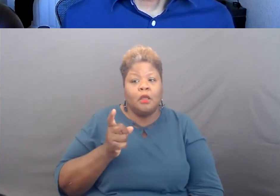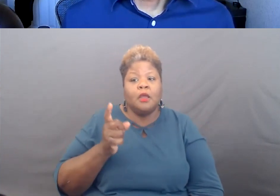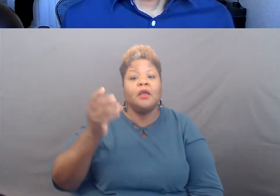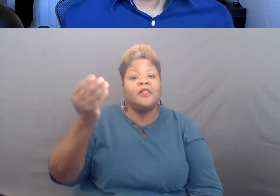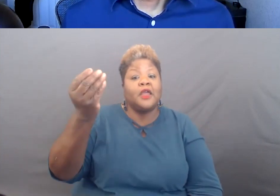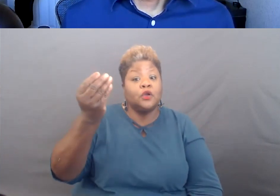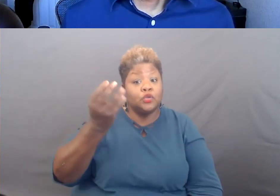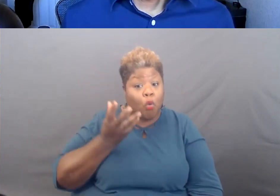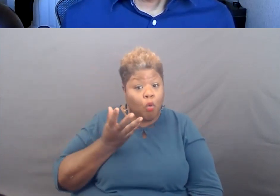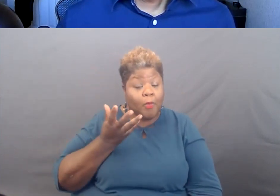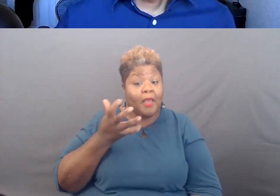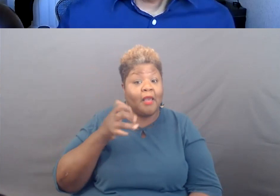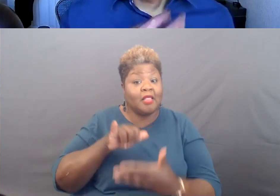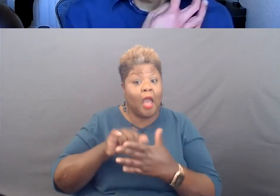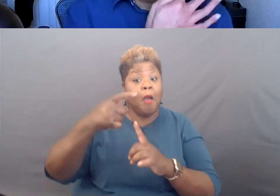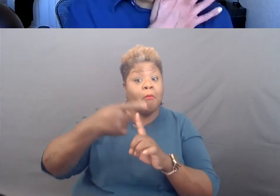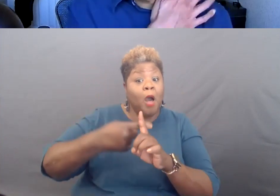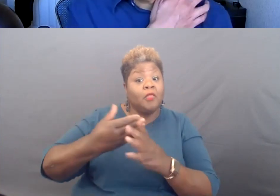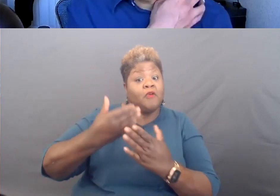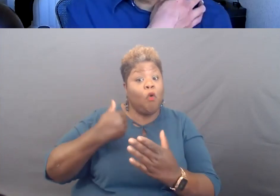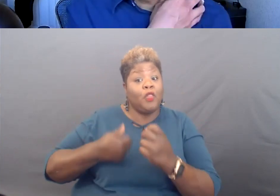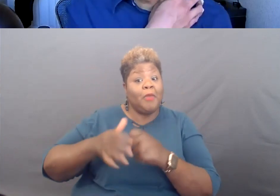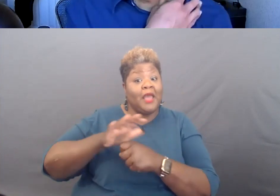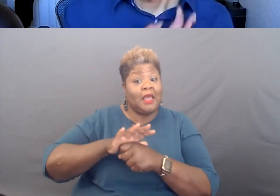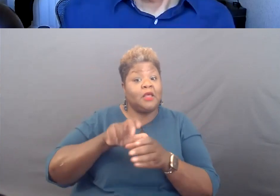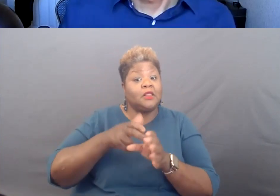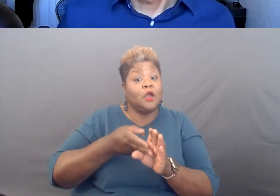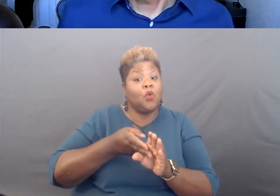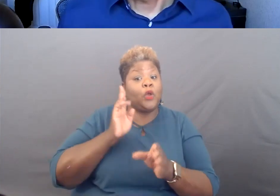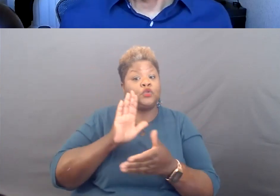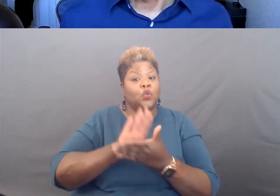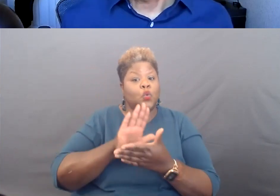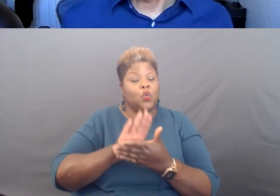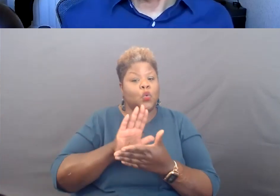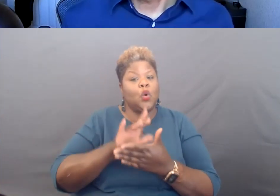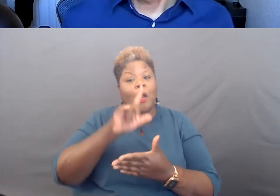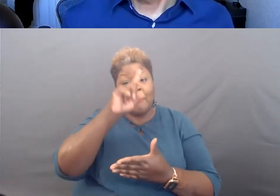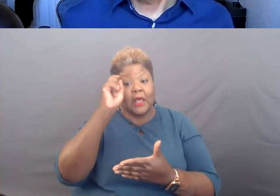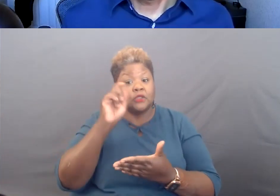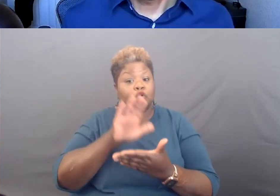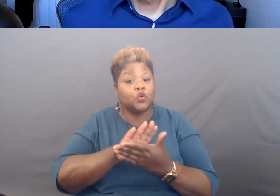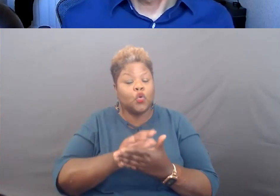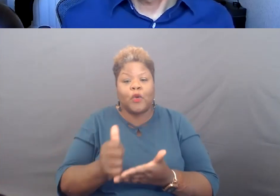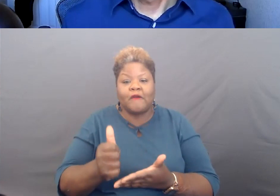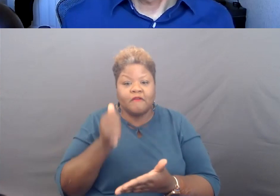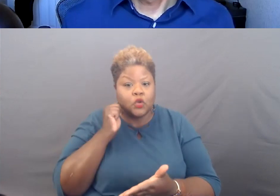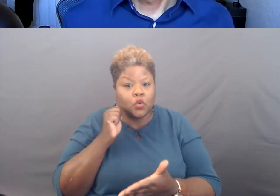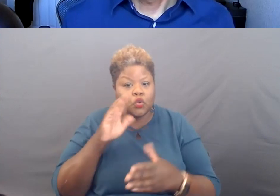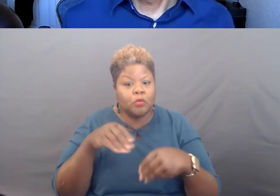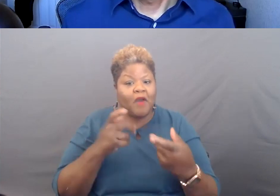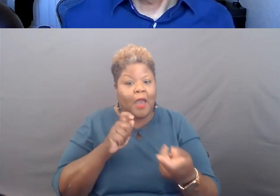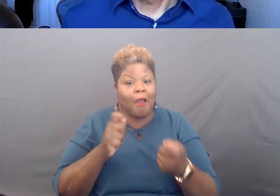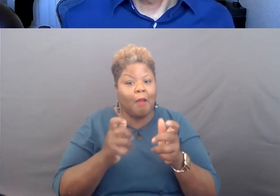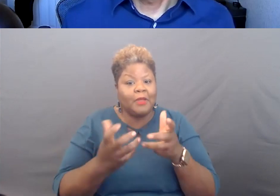told me that a month before the pandemic happened, they dropped out of school because their school refused to make accommodations